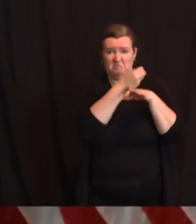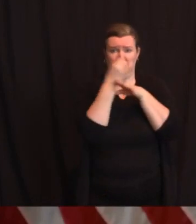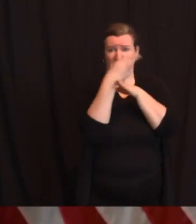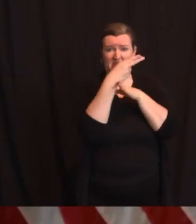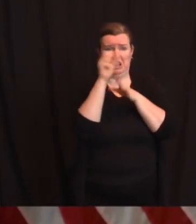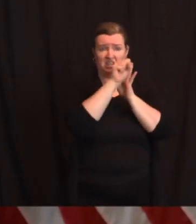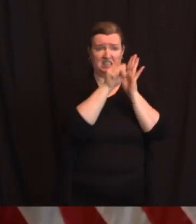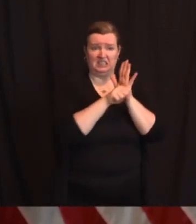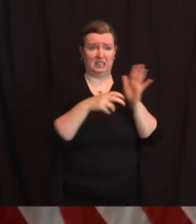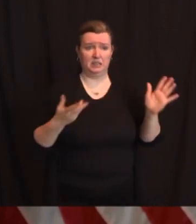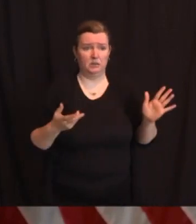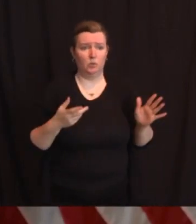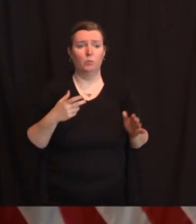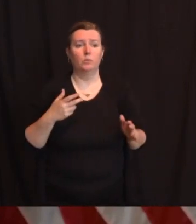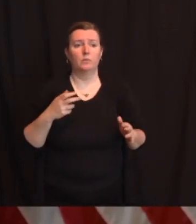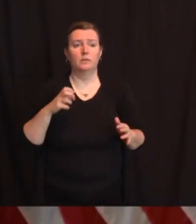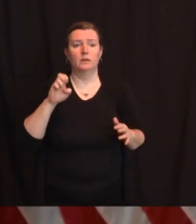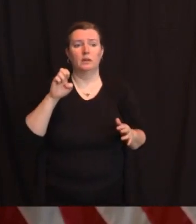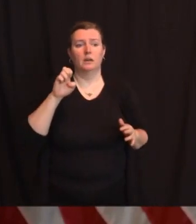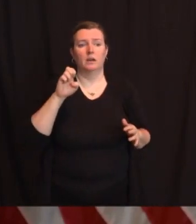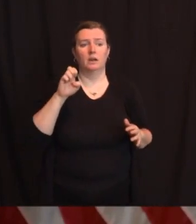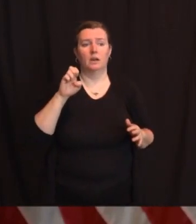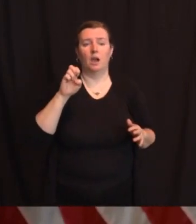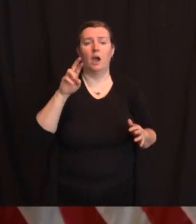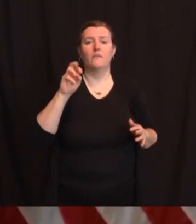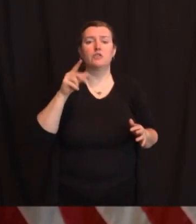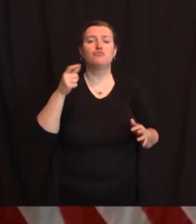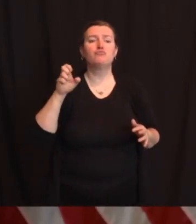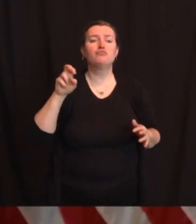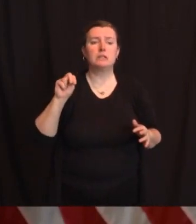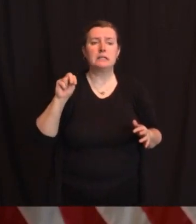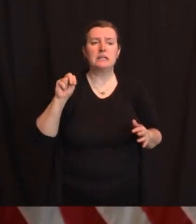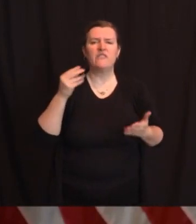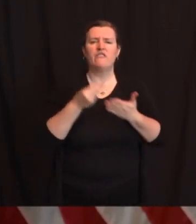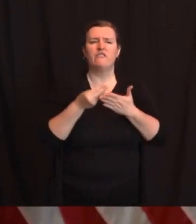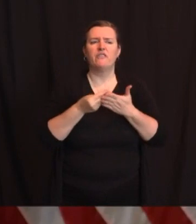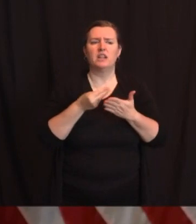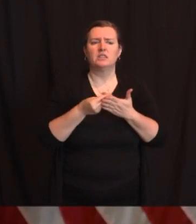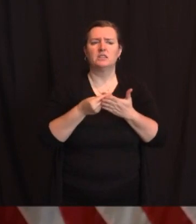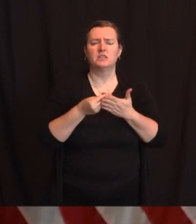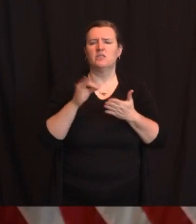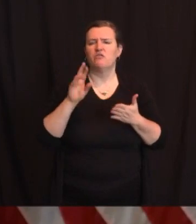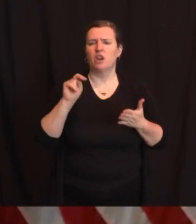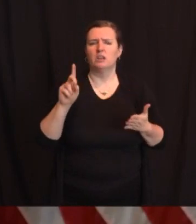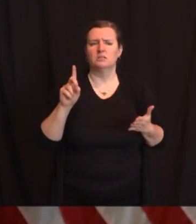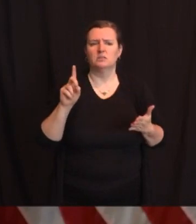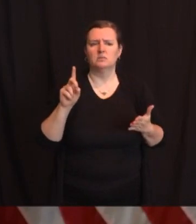animal in America that I think would have huge implications for our innovation economy right when we need them.